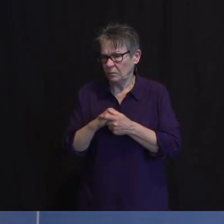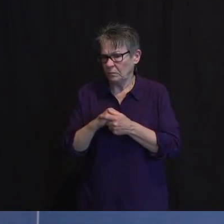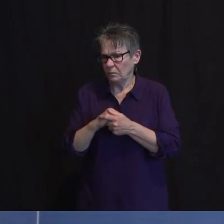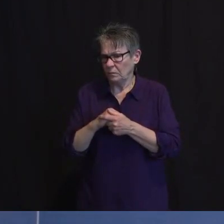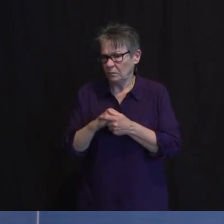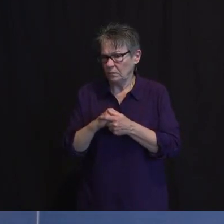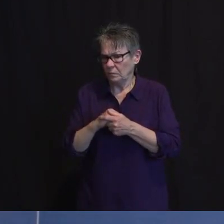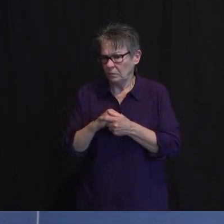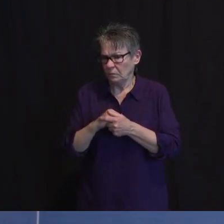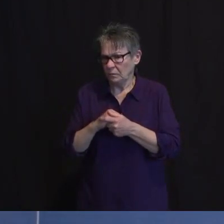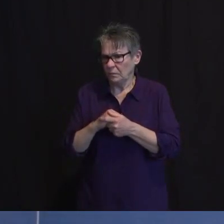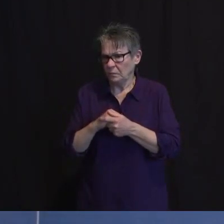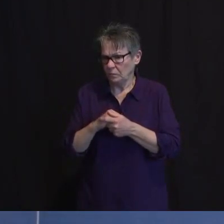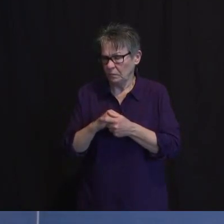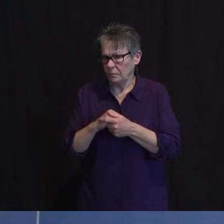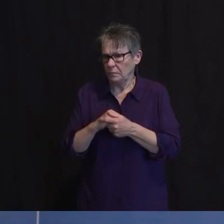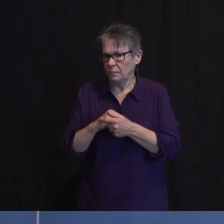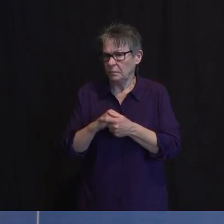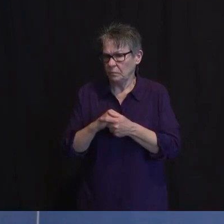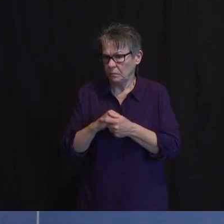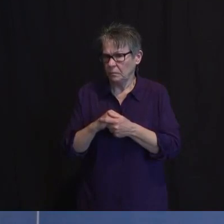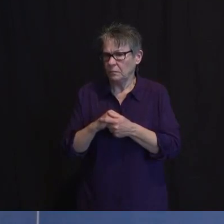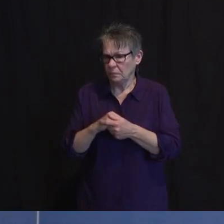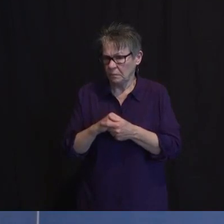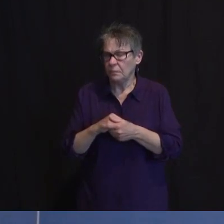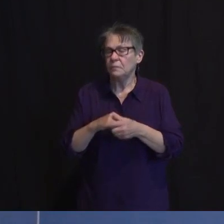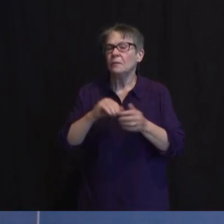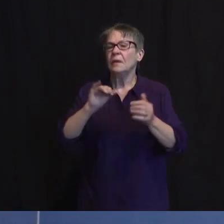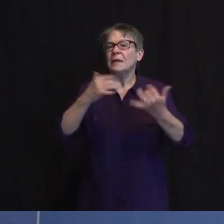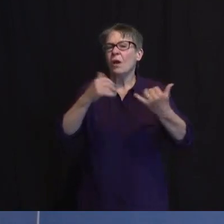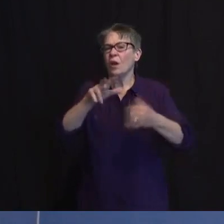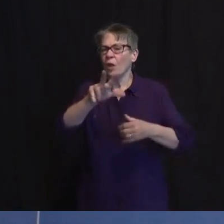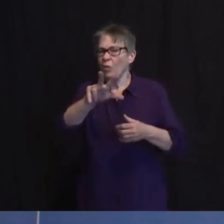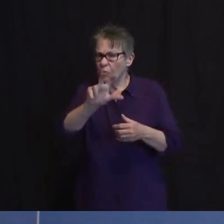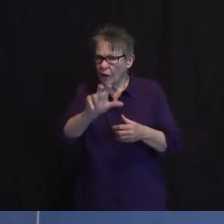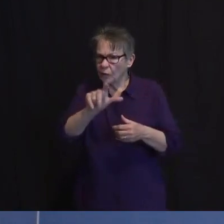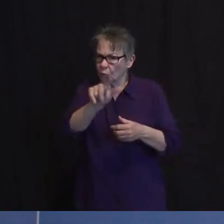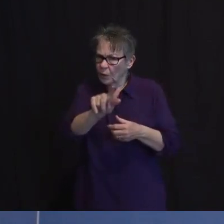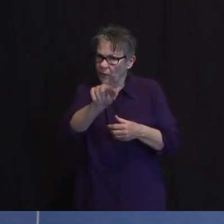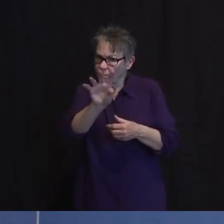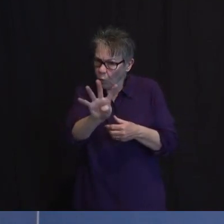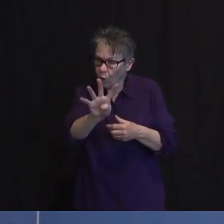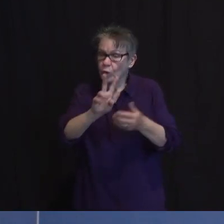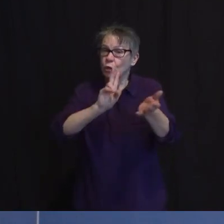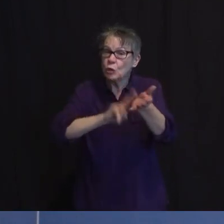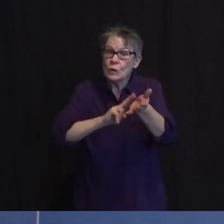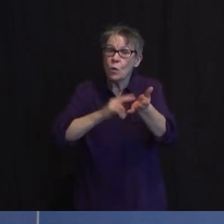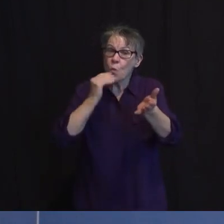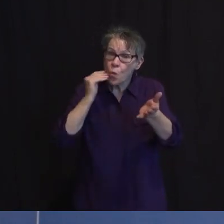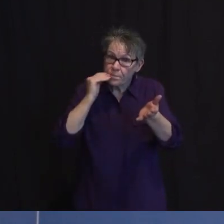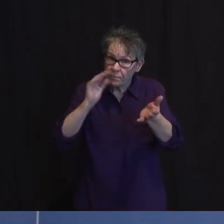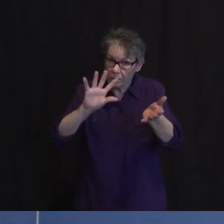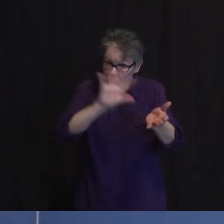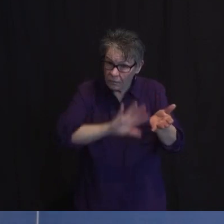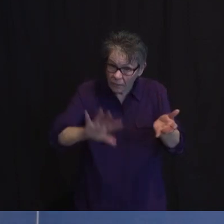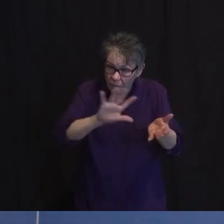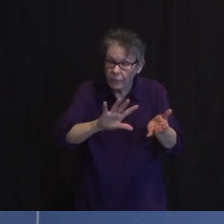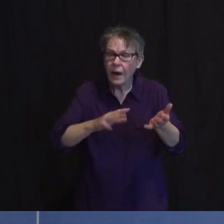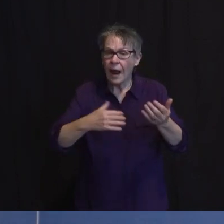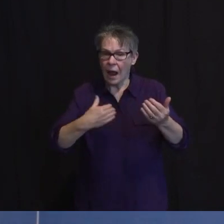living facilities. That's out of 375 nursing homes and about 200 assisted living